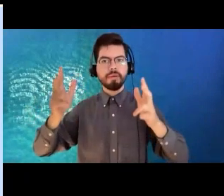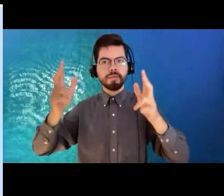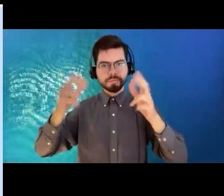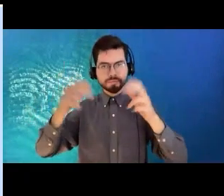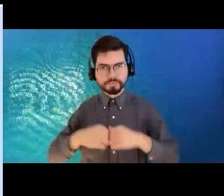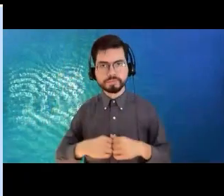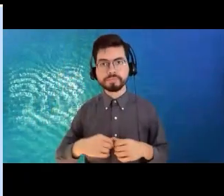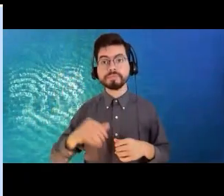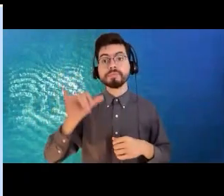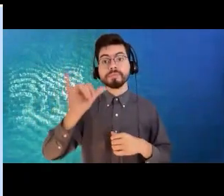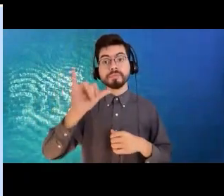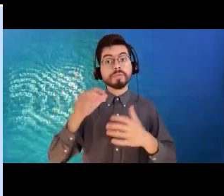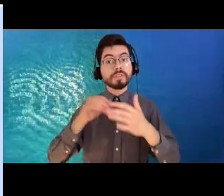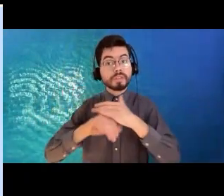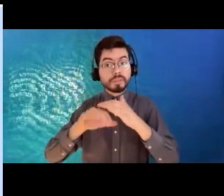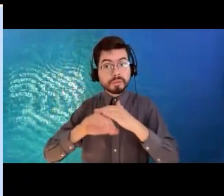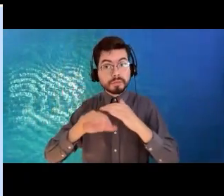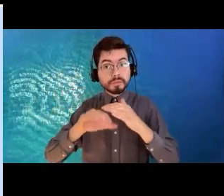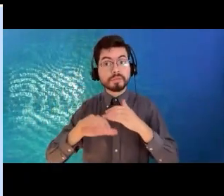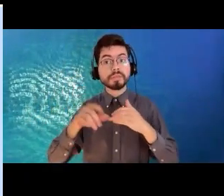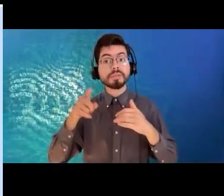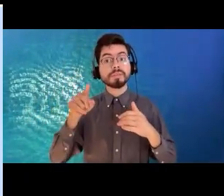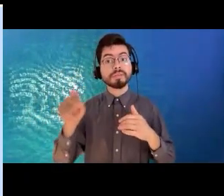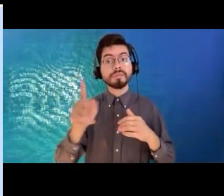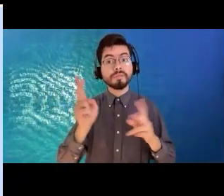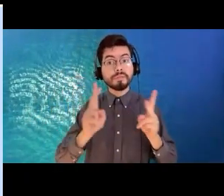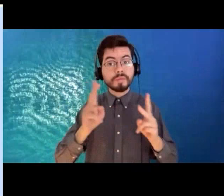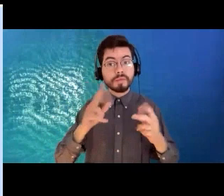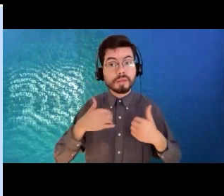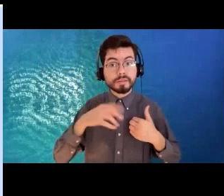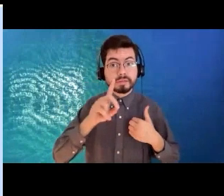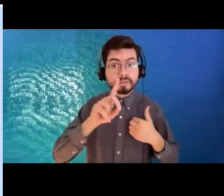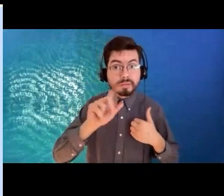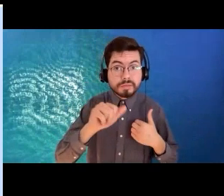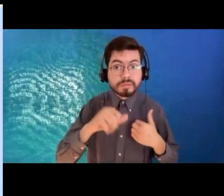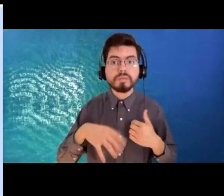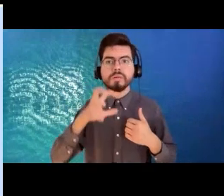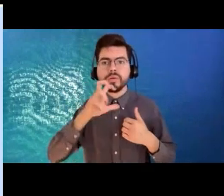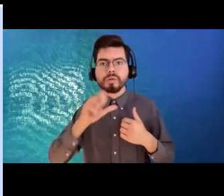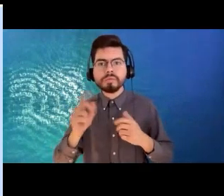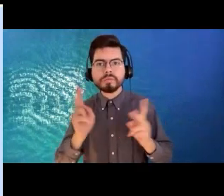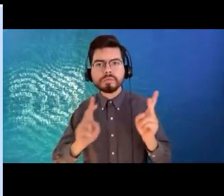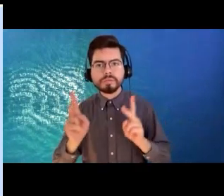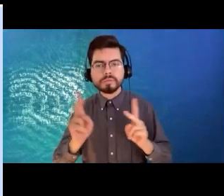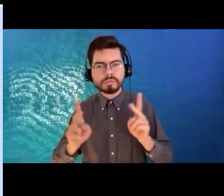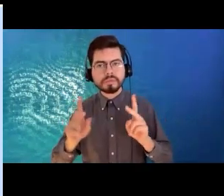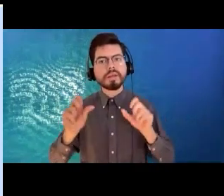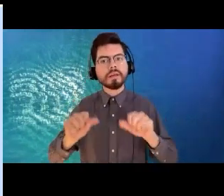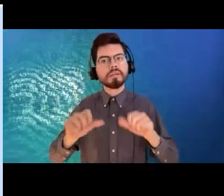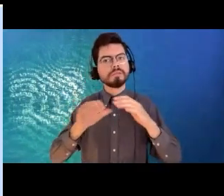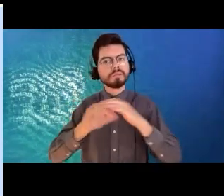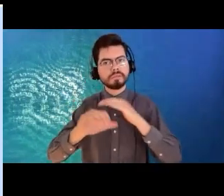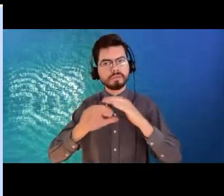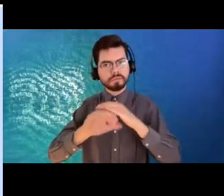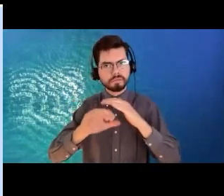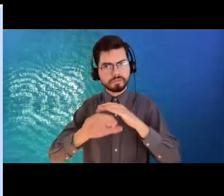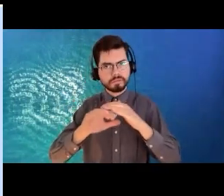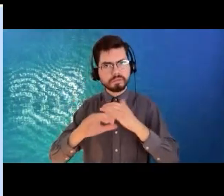folks or you have guests with disabilities. There's going to be some real enhanced opportunities there. Some